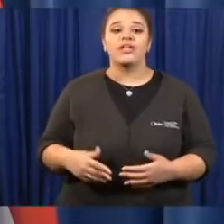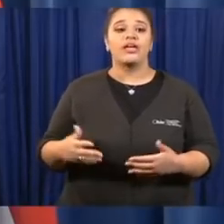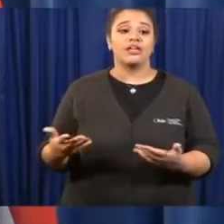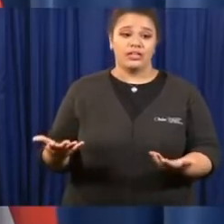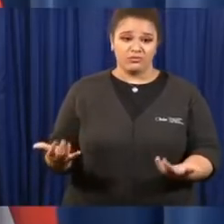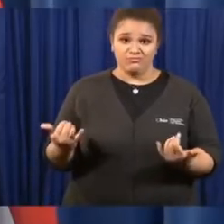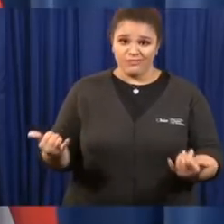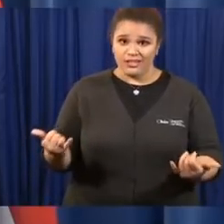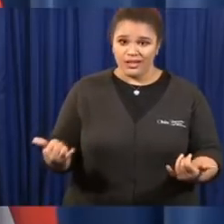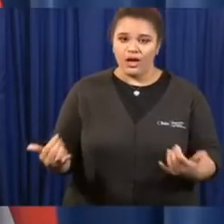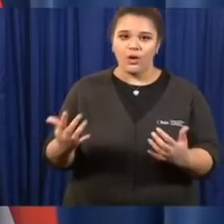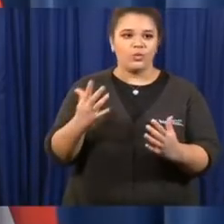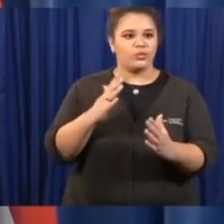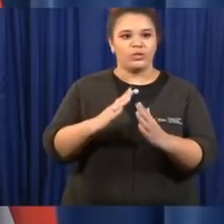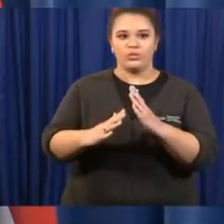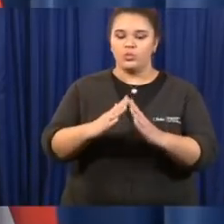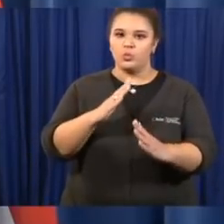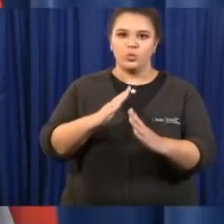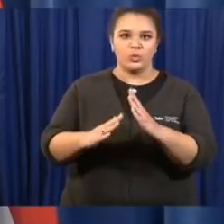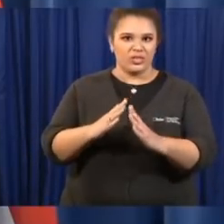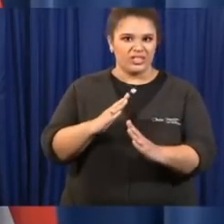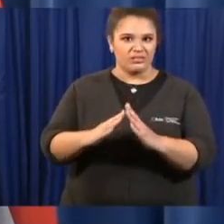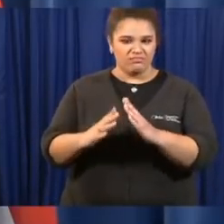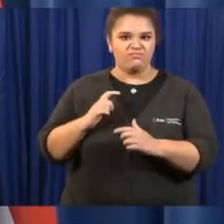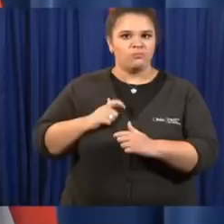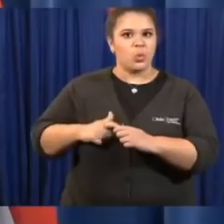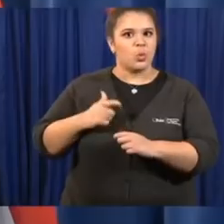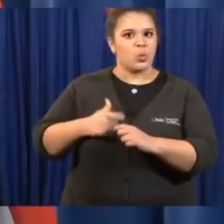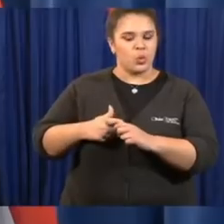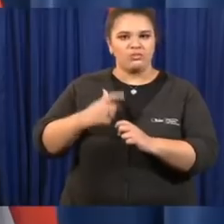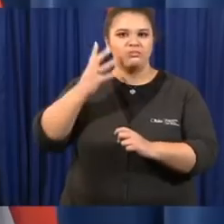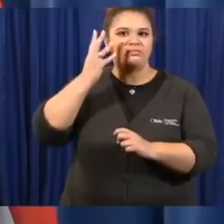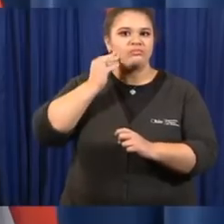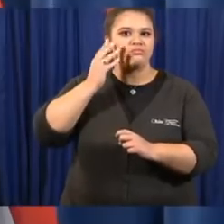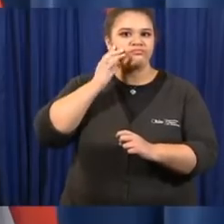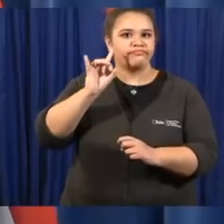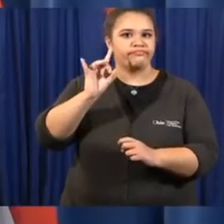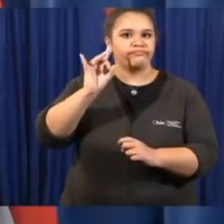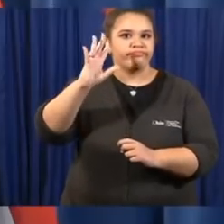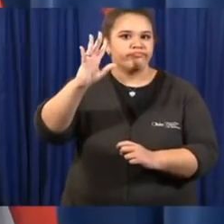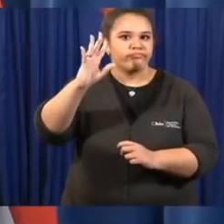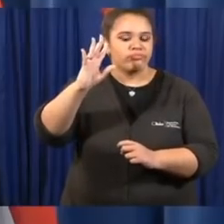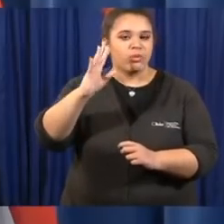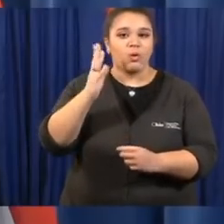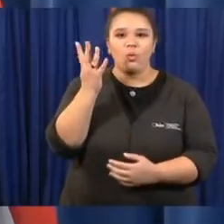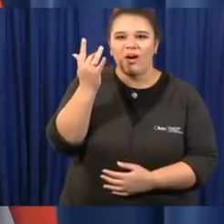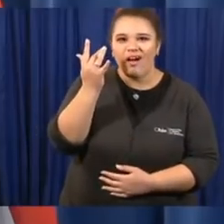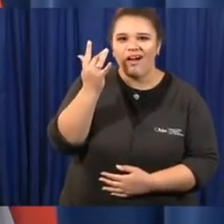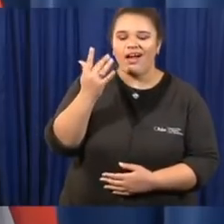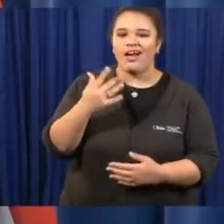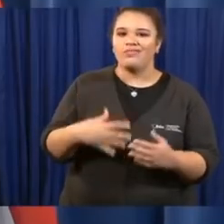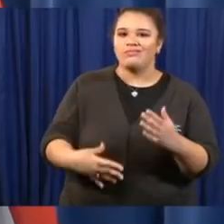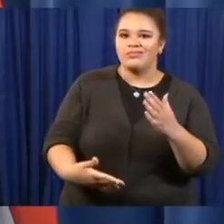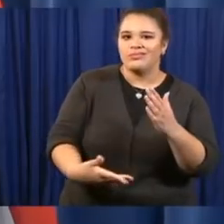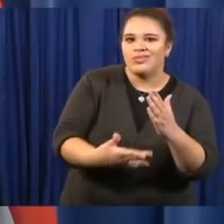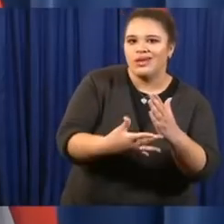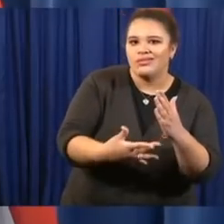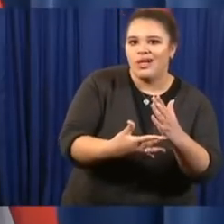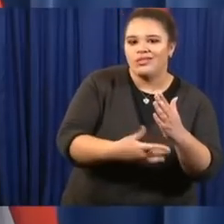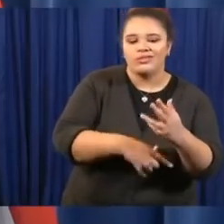this crisis, and the reality is the lack of access technologically, transportation,